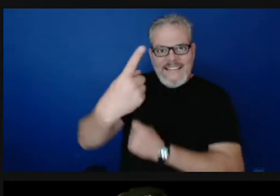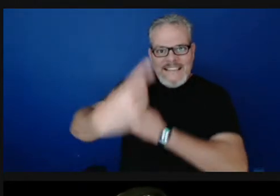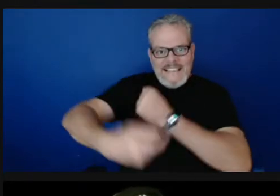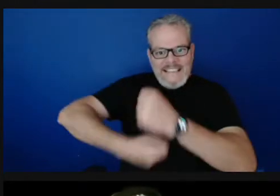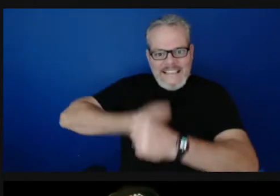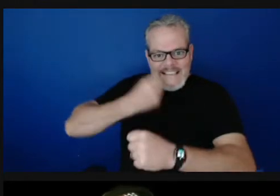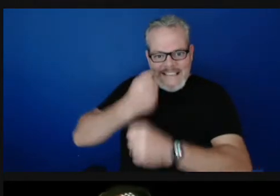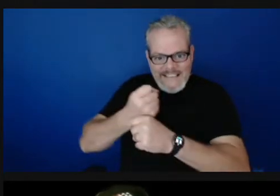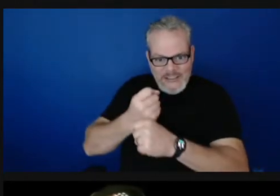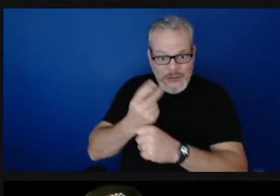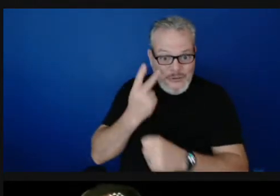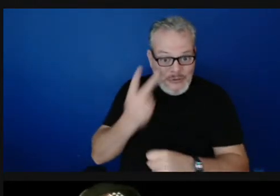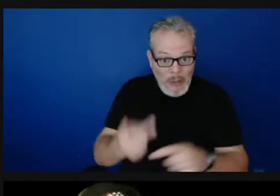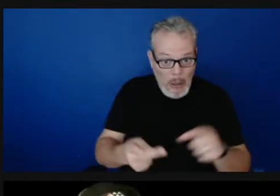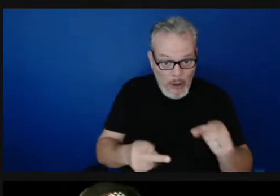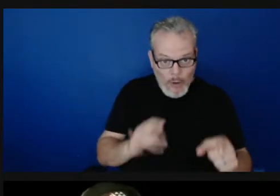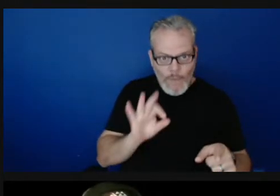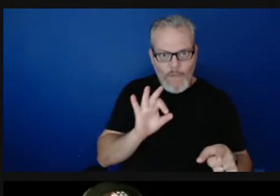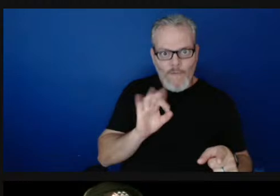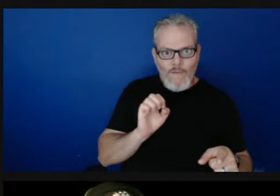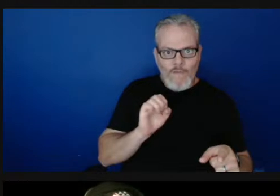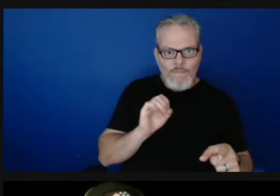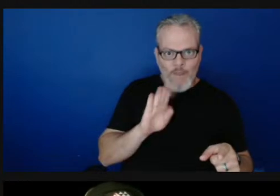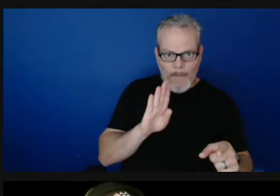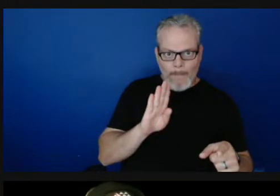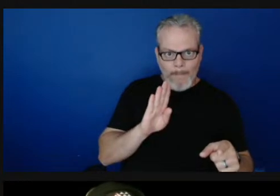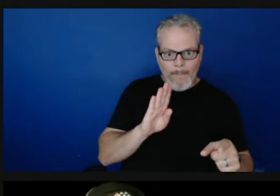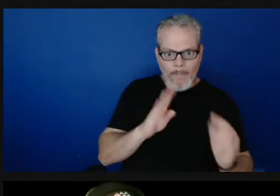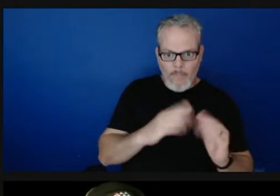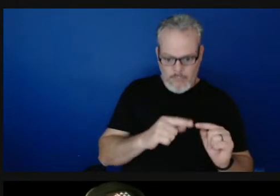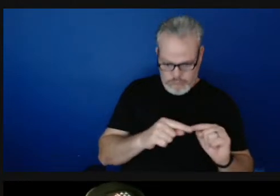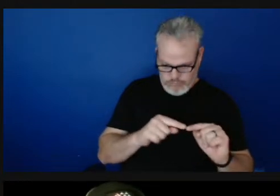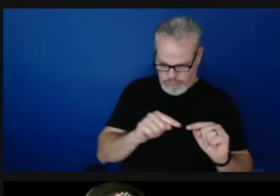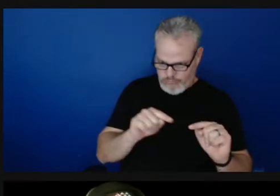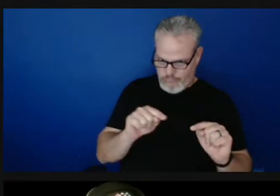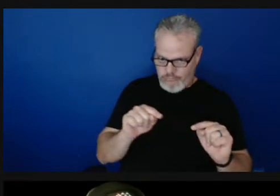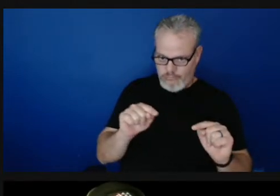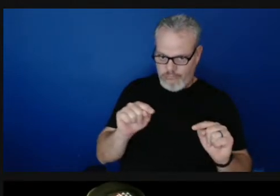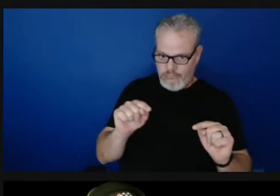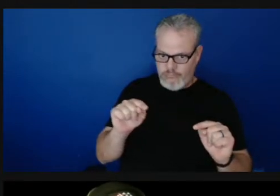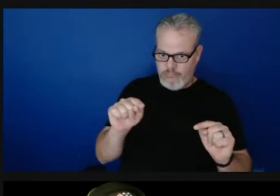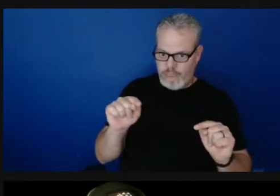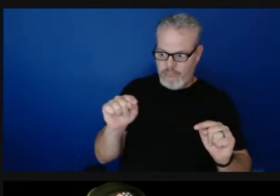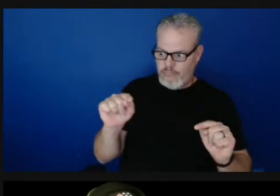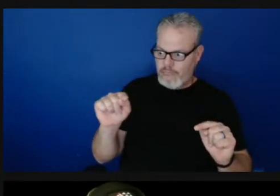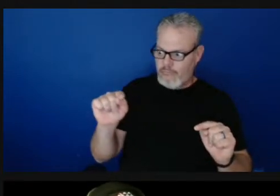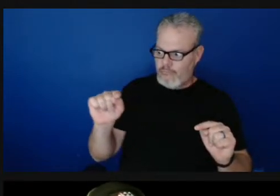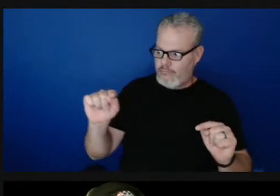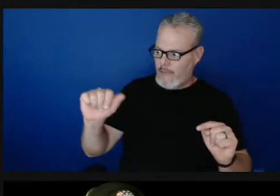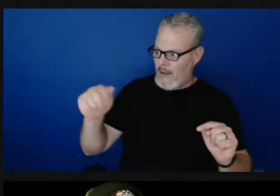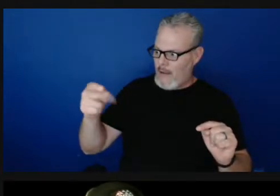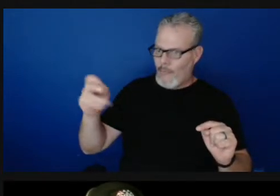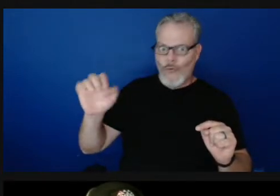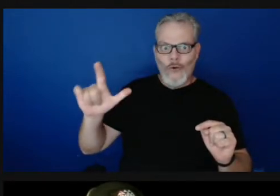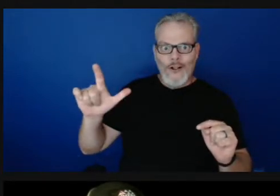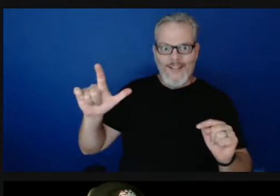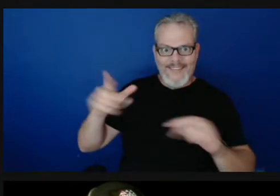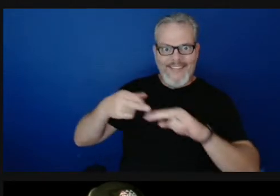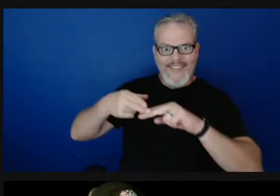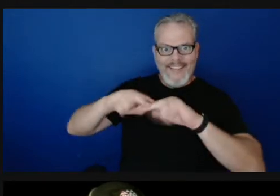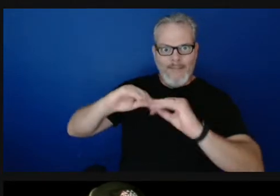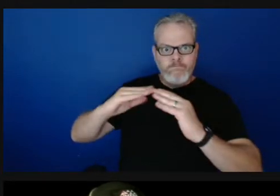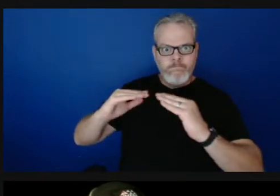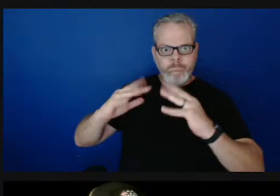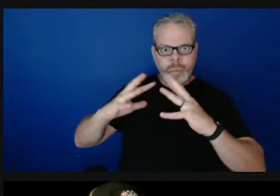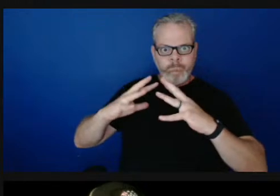we saw the distance increasing from north to south. So the actual measurement getting larger. And it gets larger and larger and